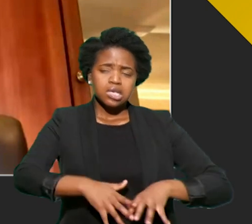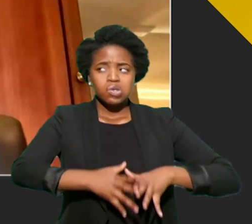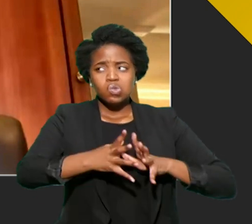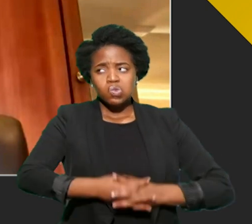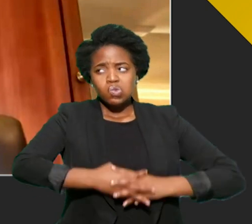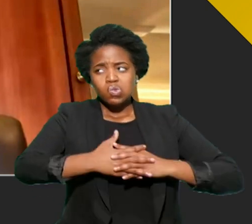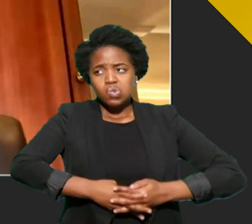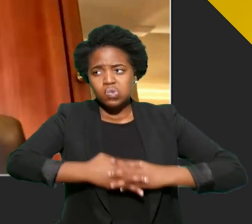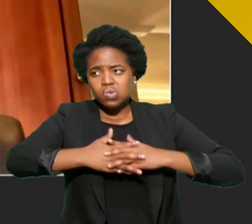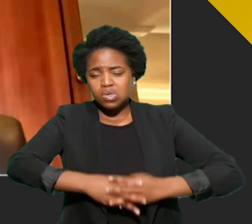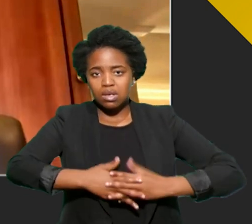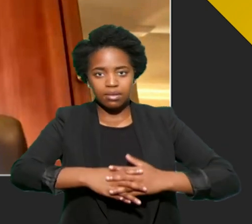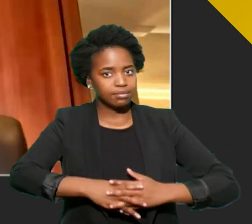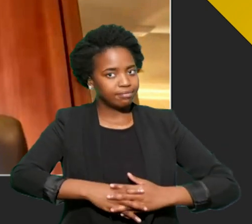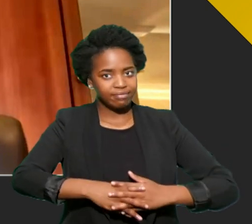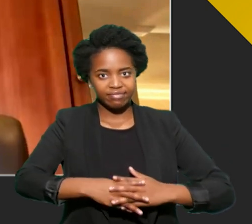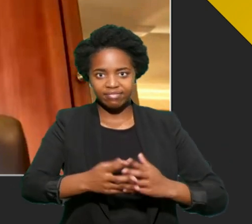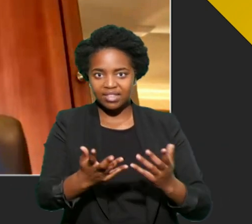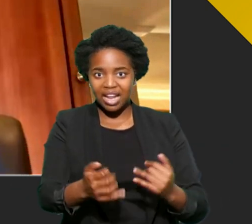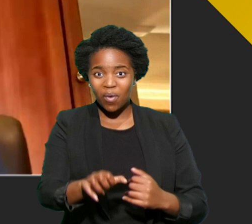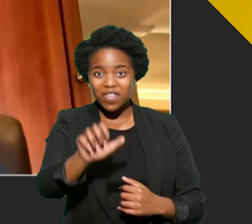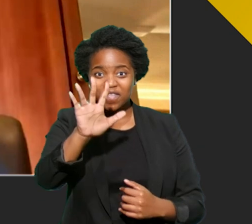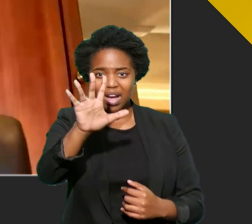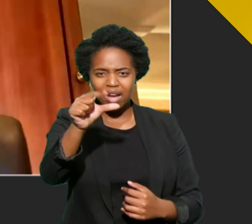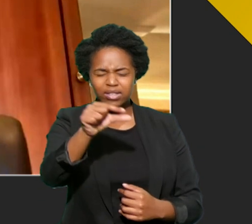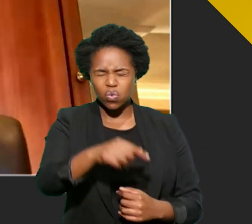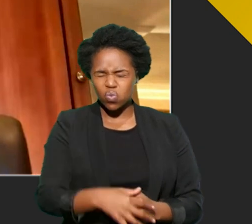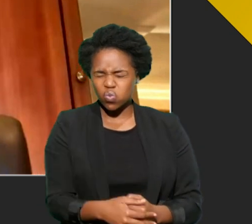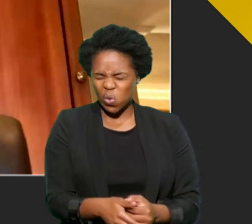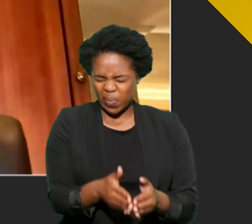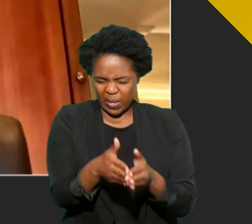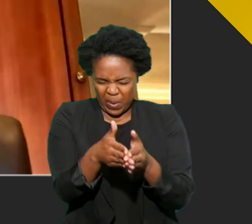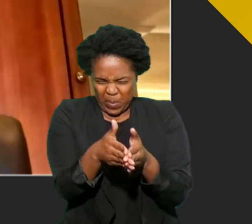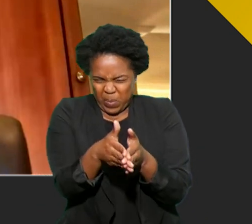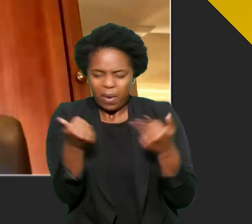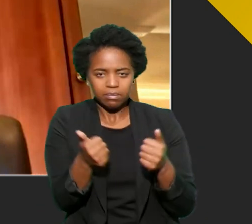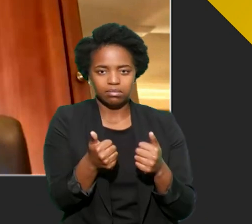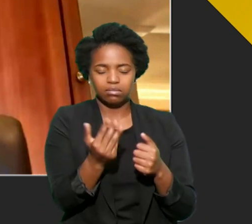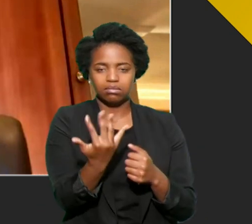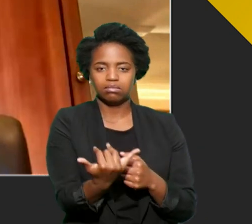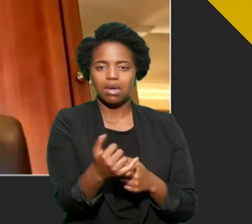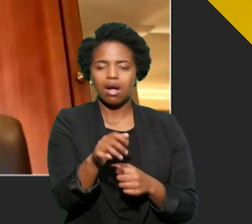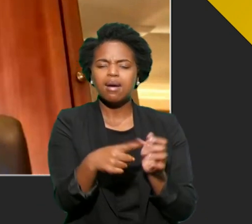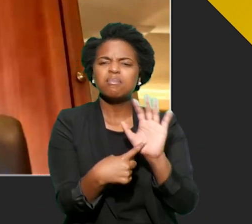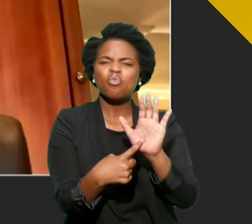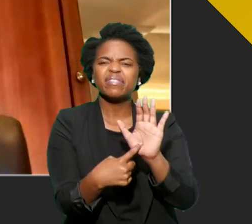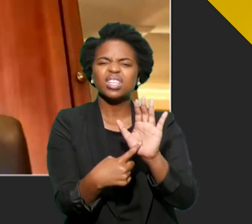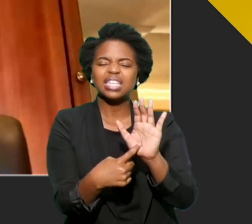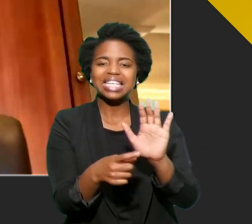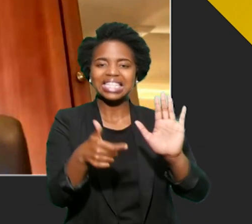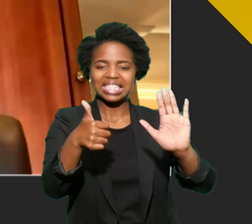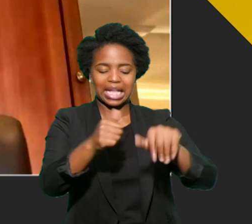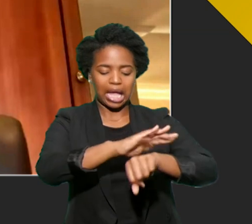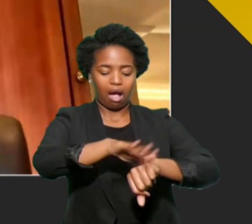Now in 5G, it's even a faster technology, where a movie that would normally take 6 hours